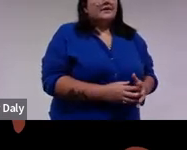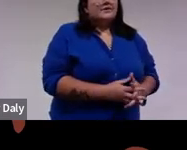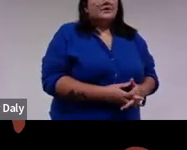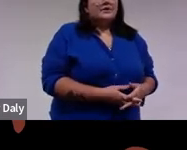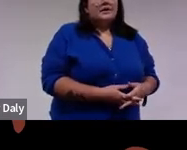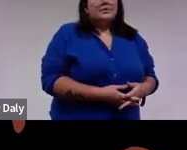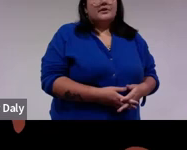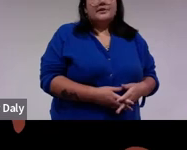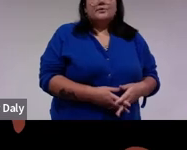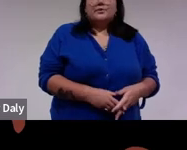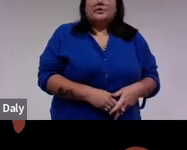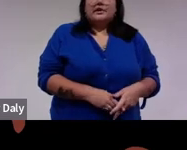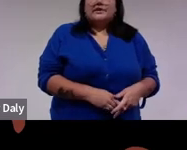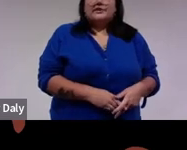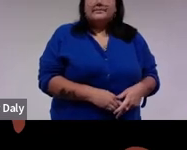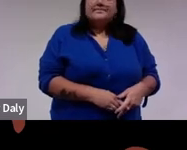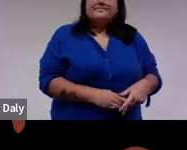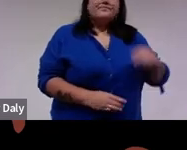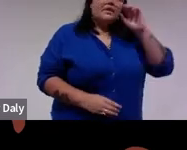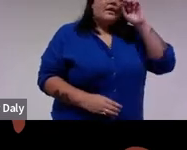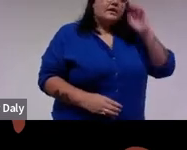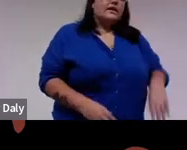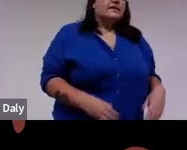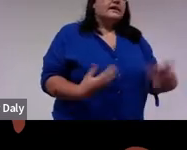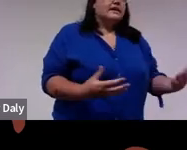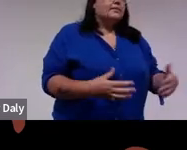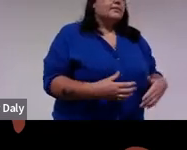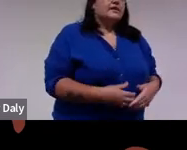guests onto Wurundjeri Woiwurrung country.